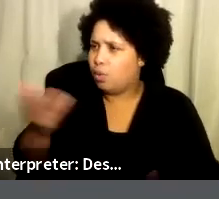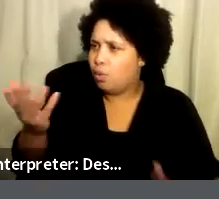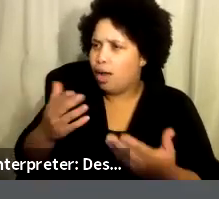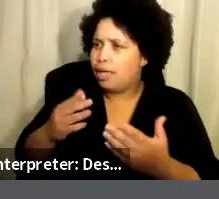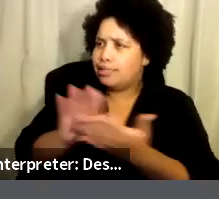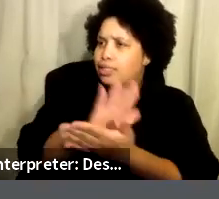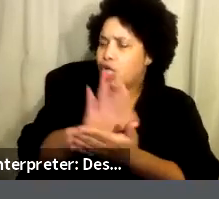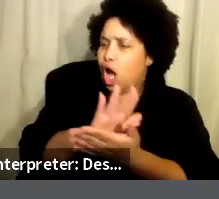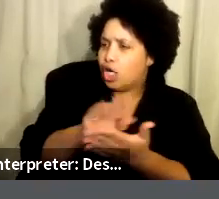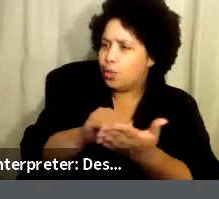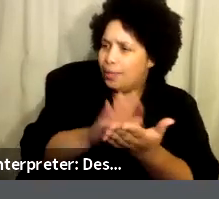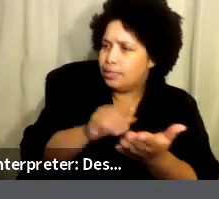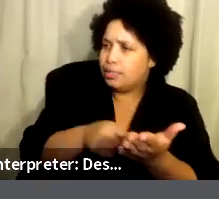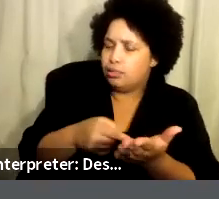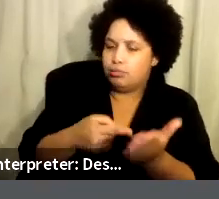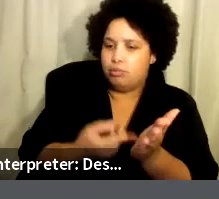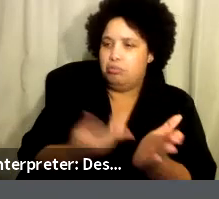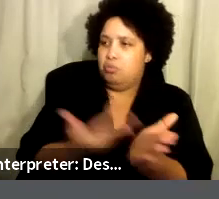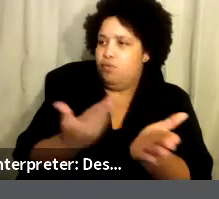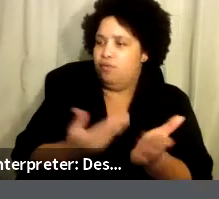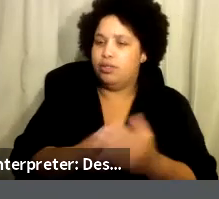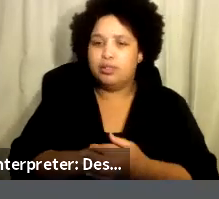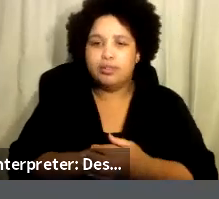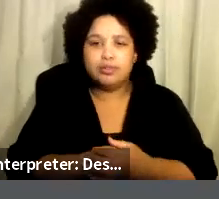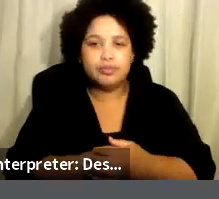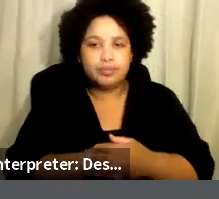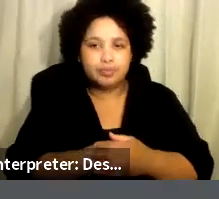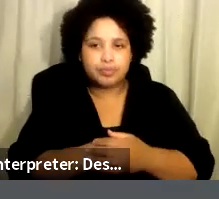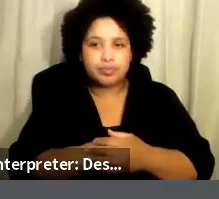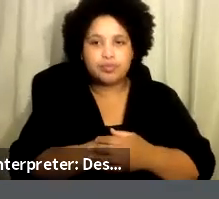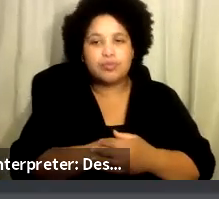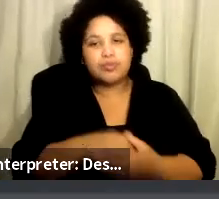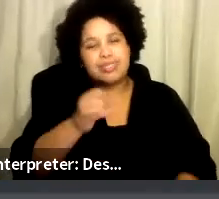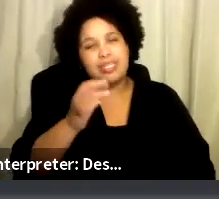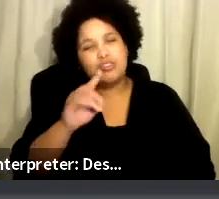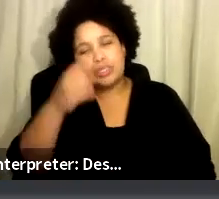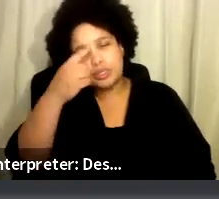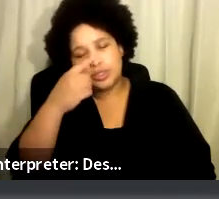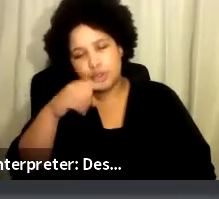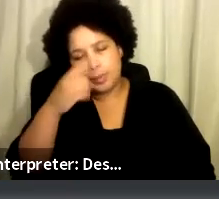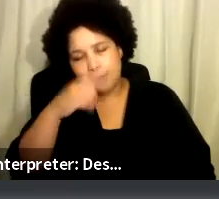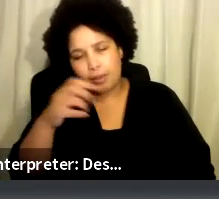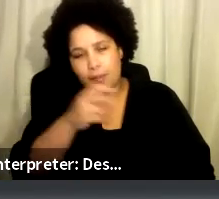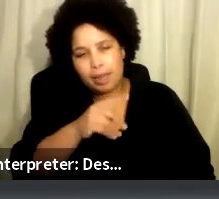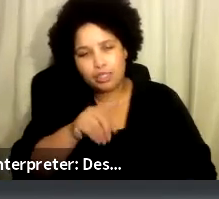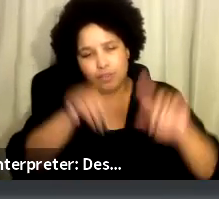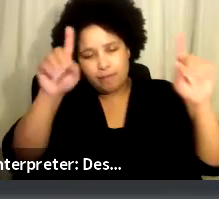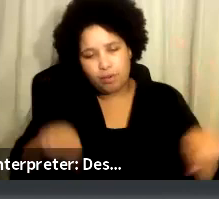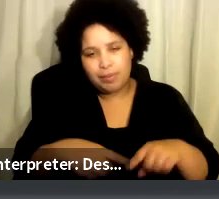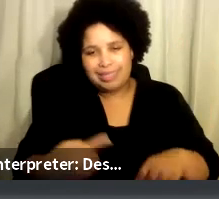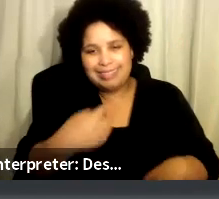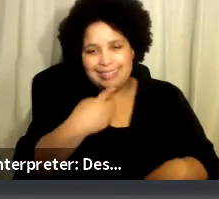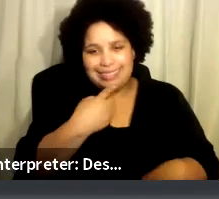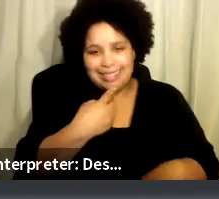qualify? Sandra, do you want to go back to the form that shows? The